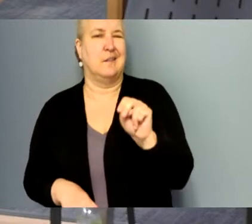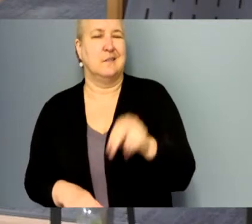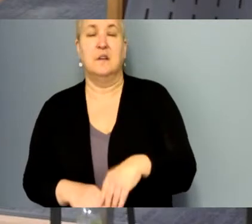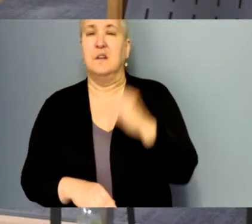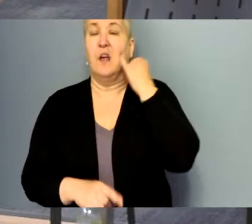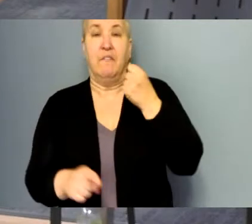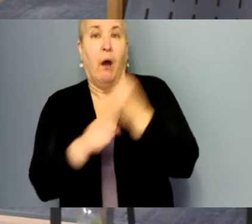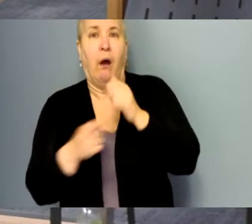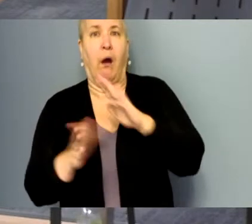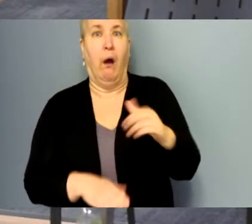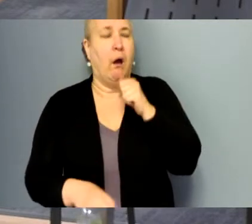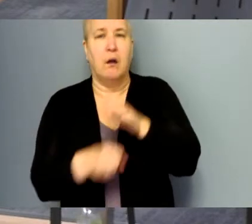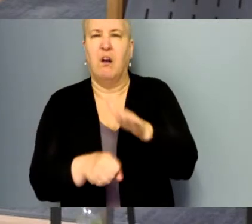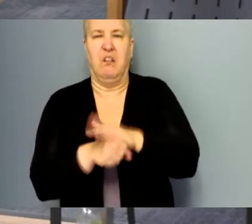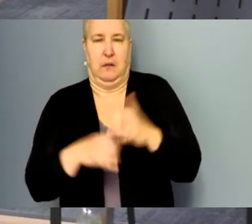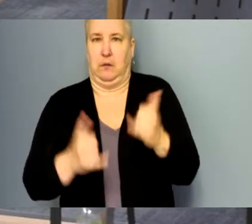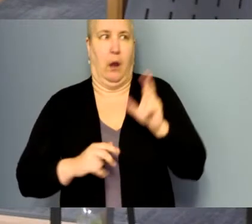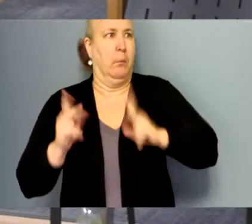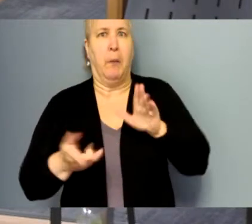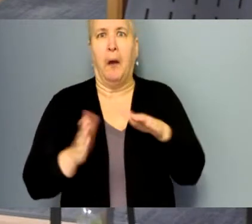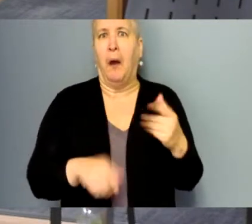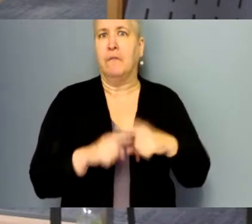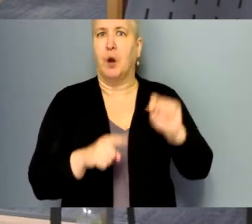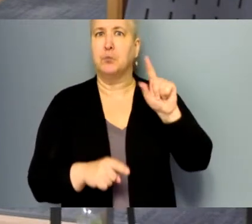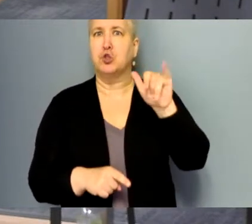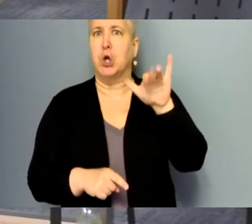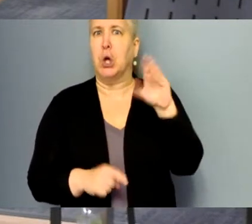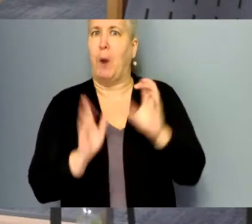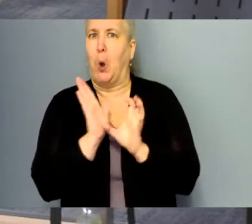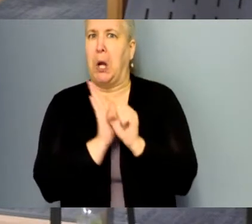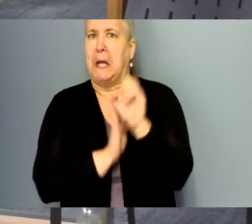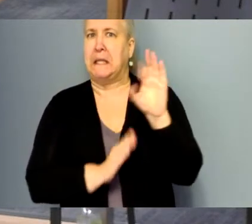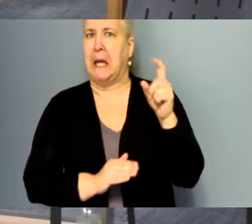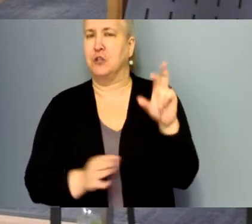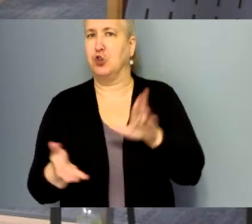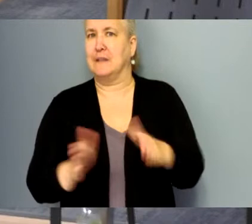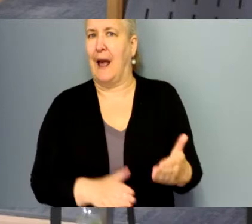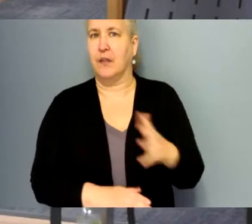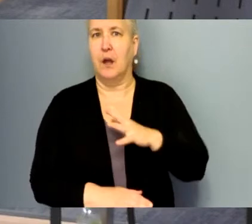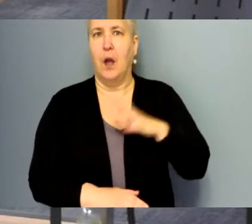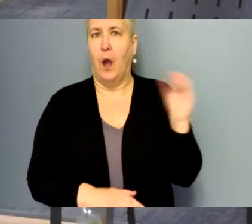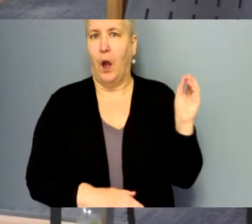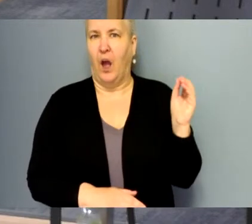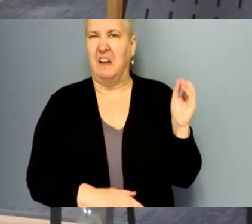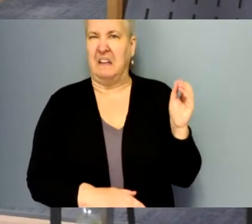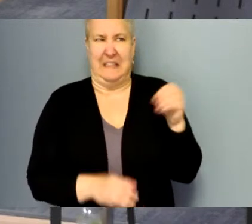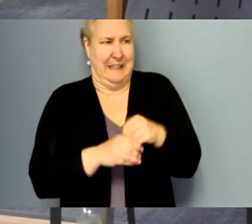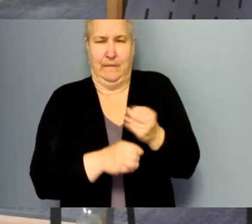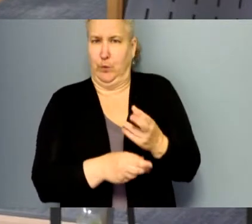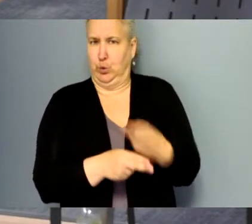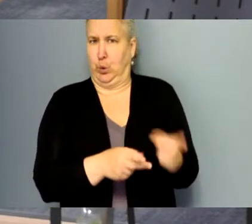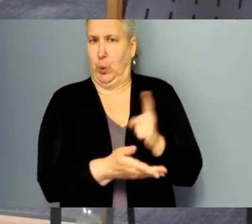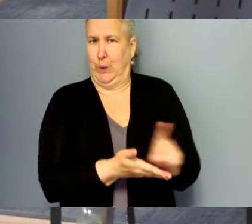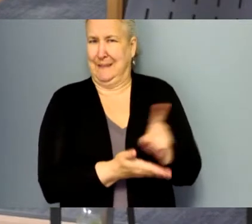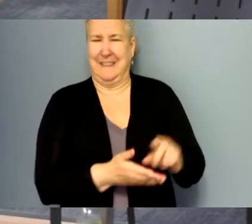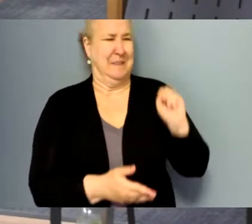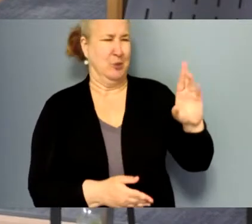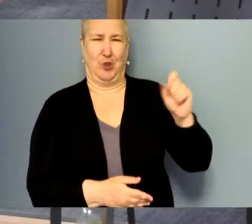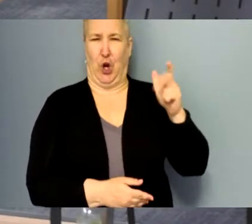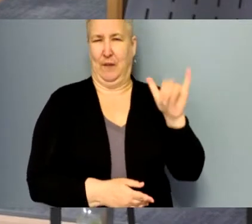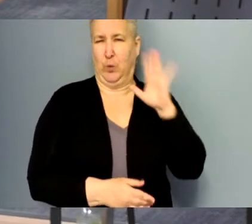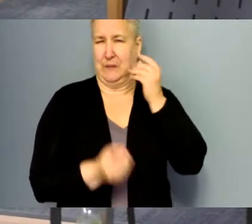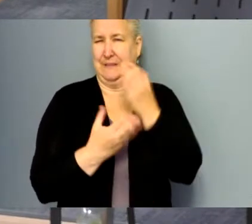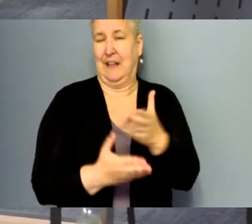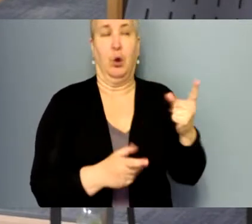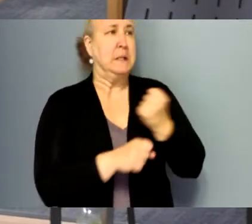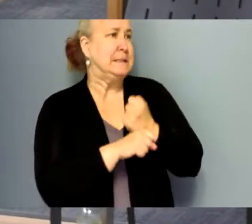sudden death weren't enough, now people are dying from turbo cancer death in a few short weeks. Mr. Harvey will tell you they are